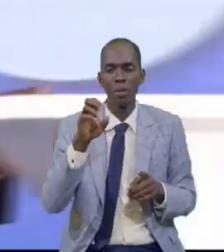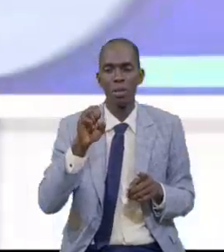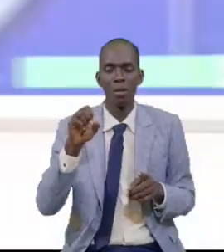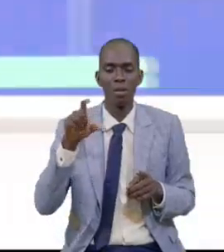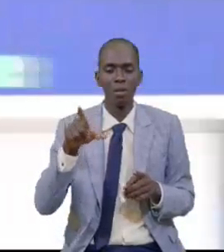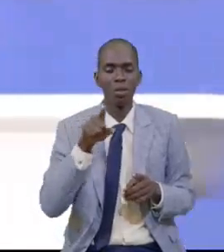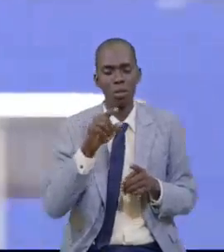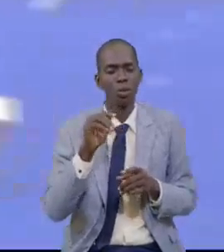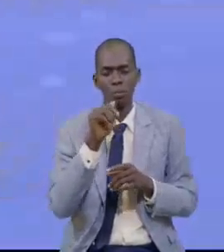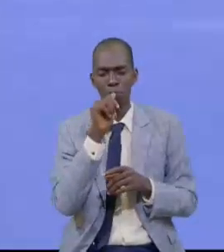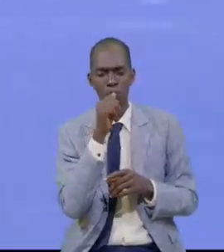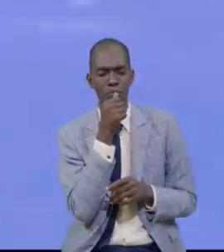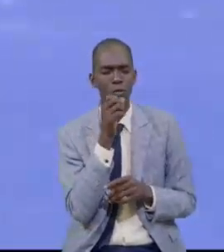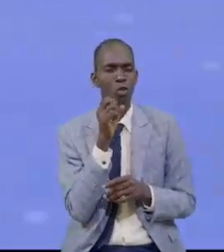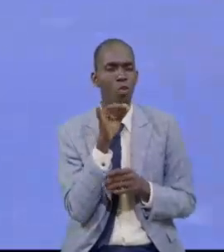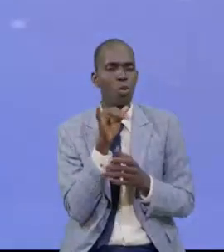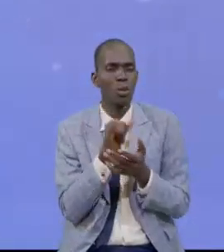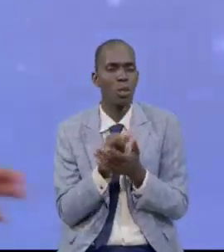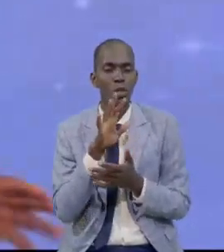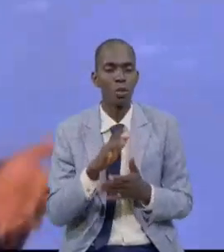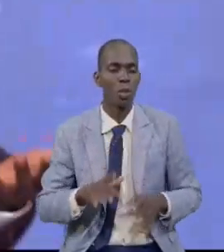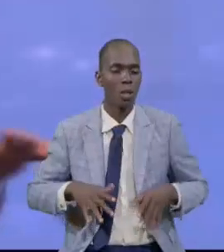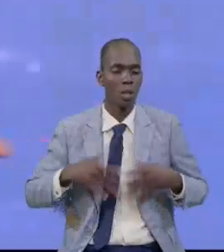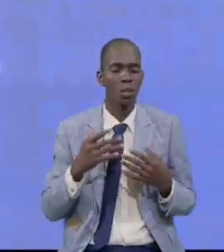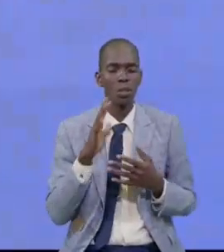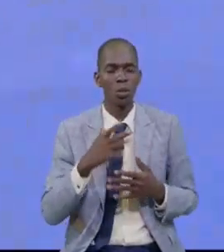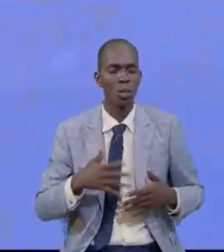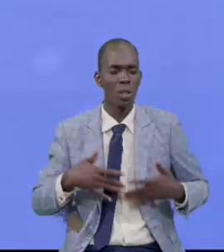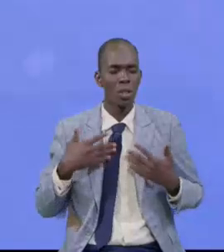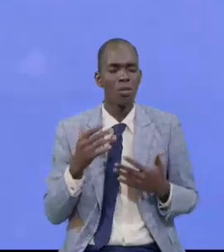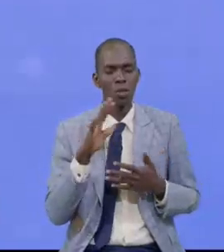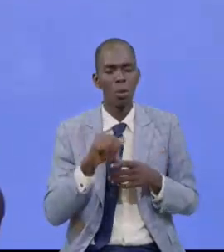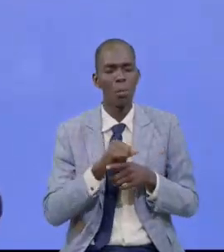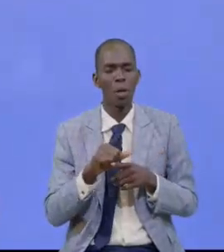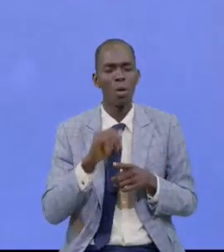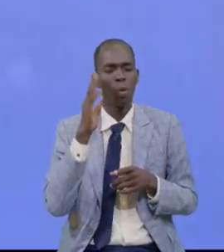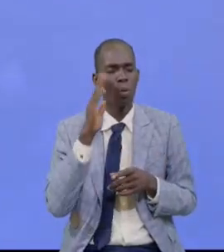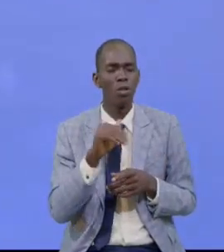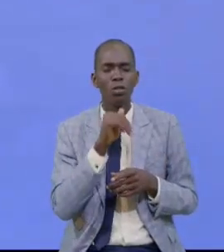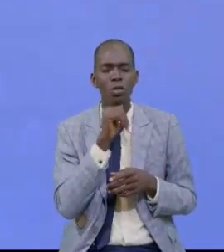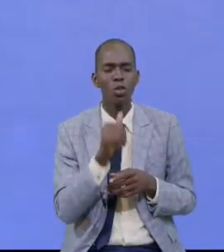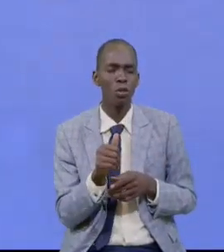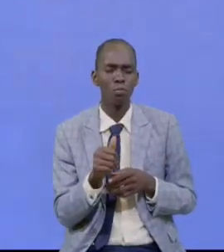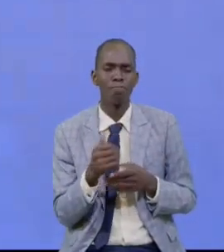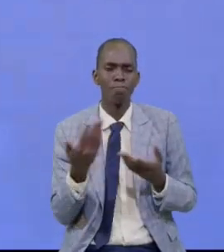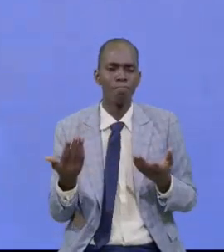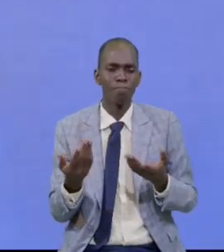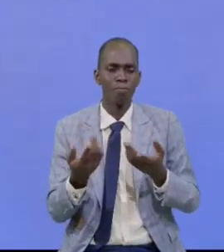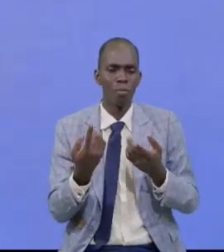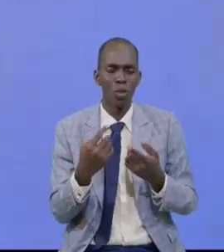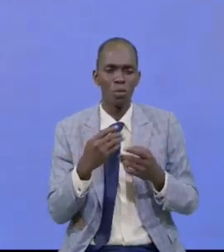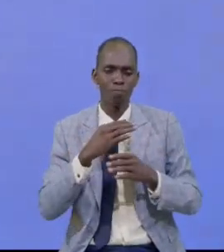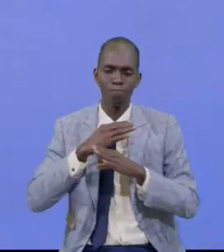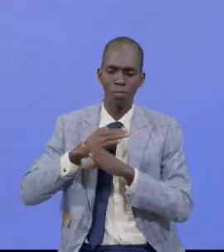your lifestyle, your practice will not contaminate the content, the